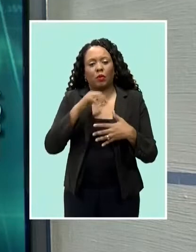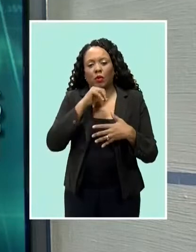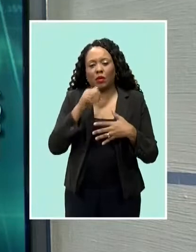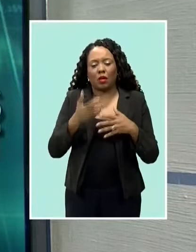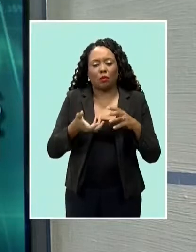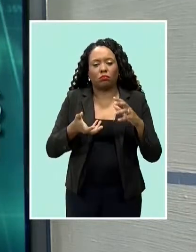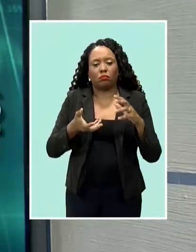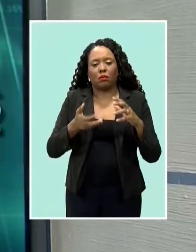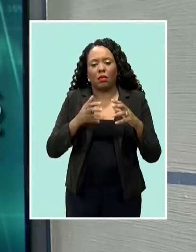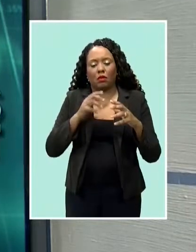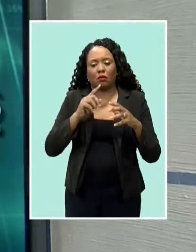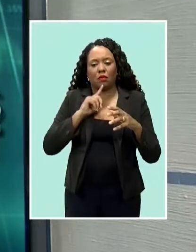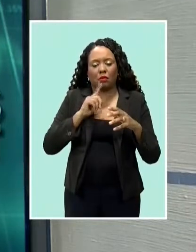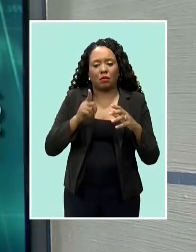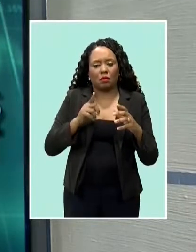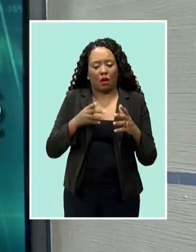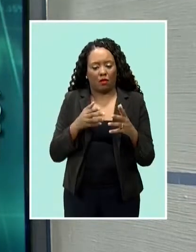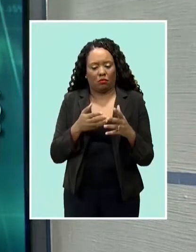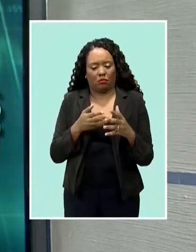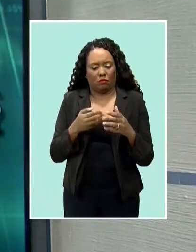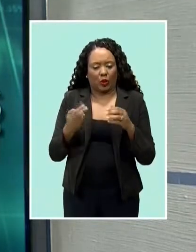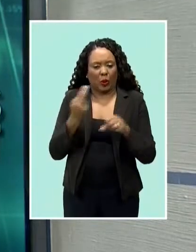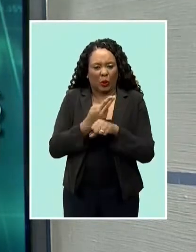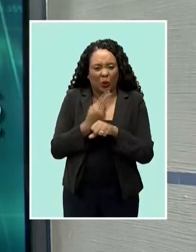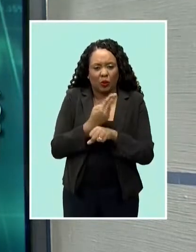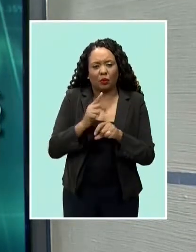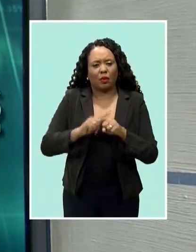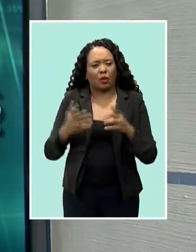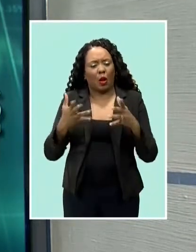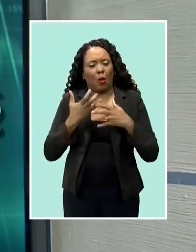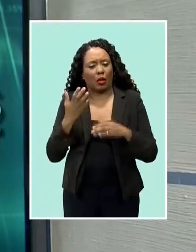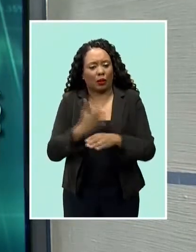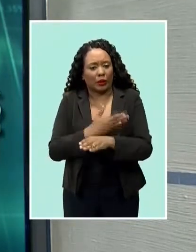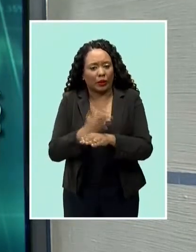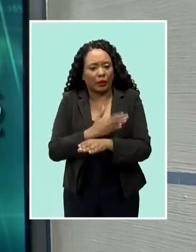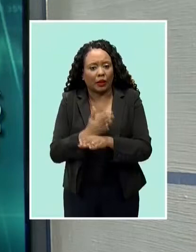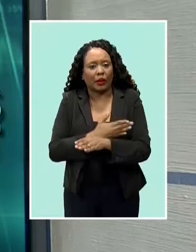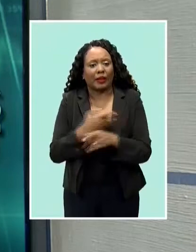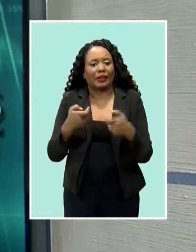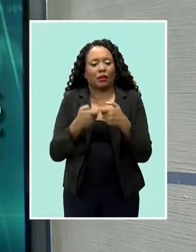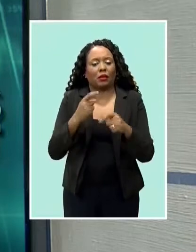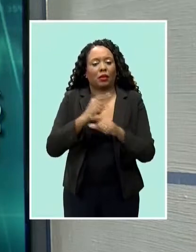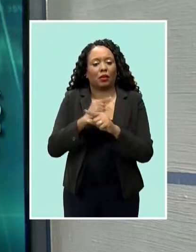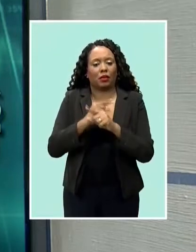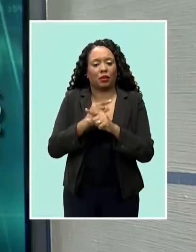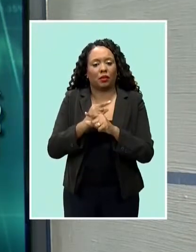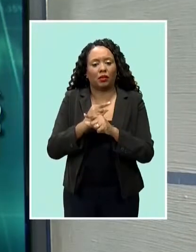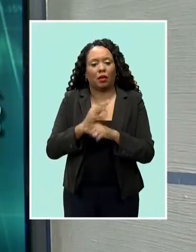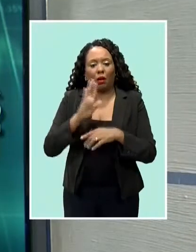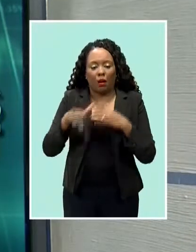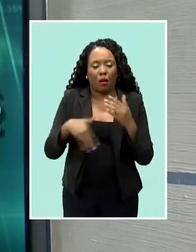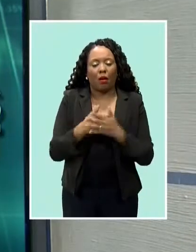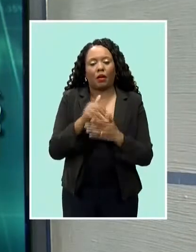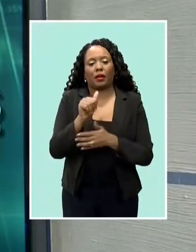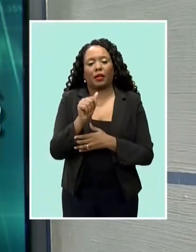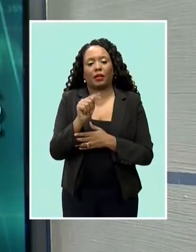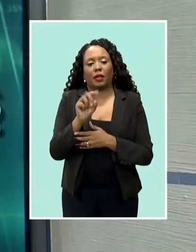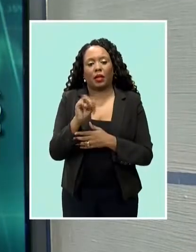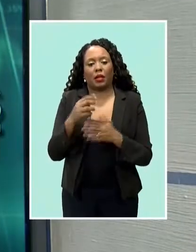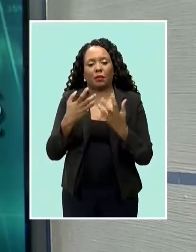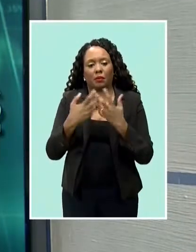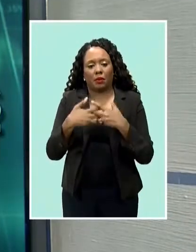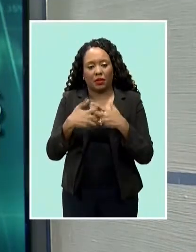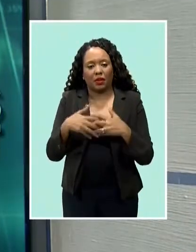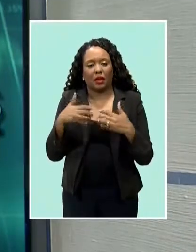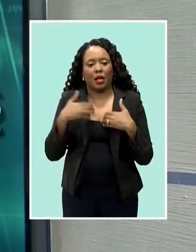that they remain committed to continuously upgrading their electronic security. As such, all of Republic's ATM machines are equipped